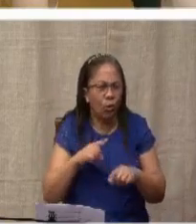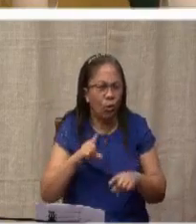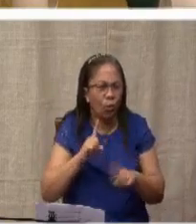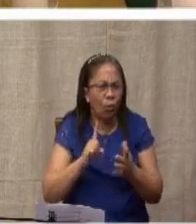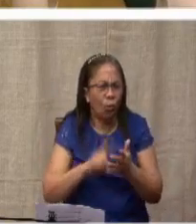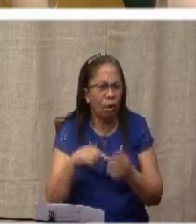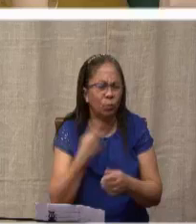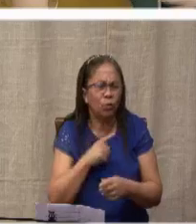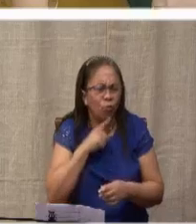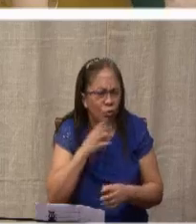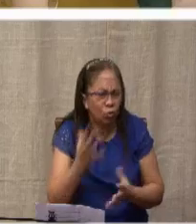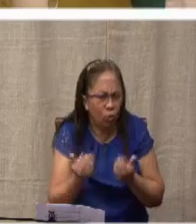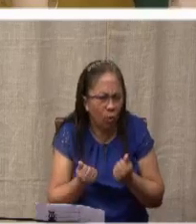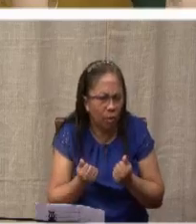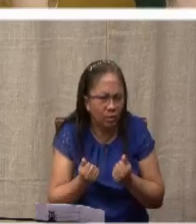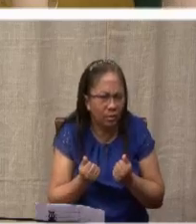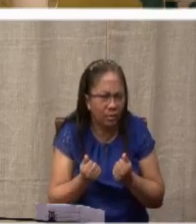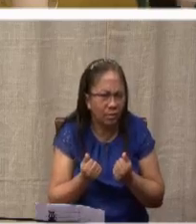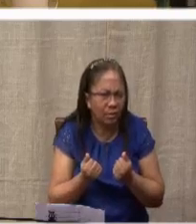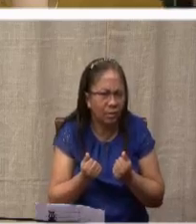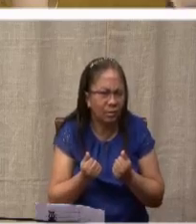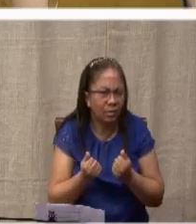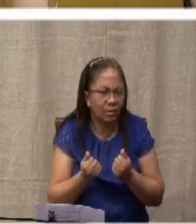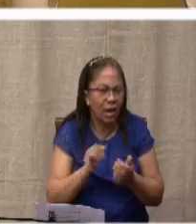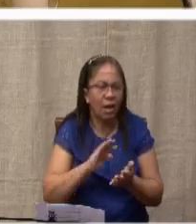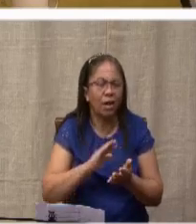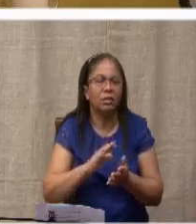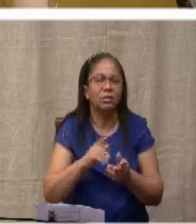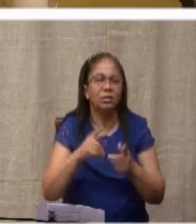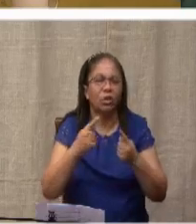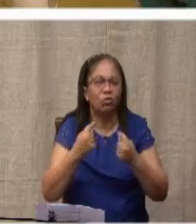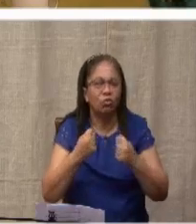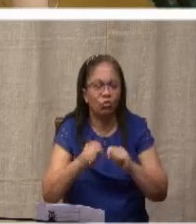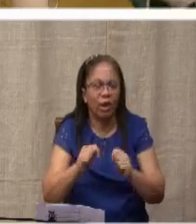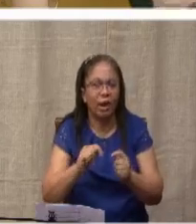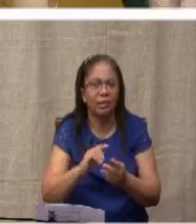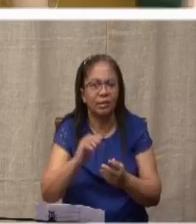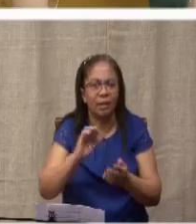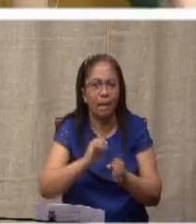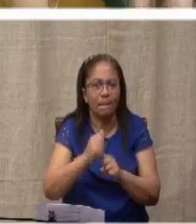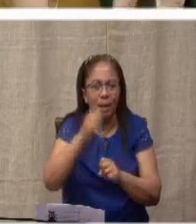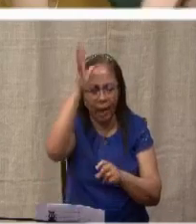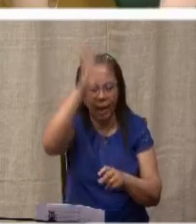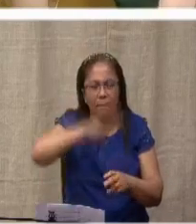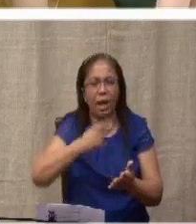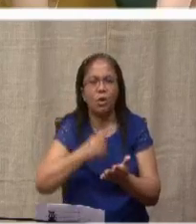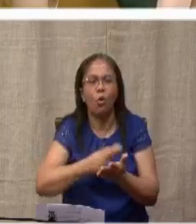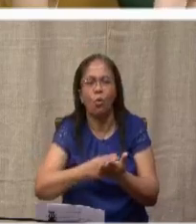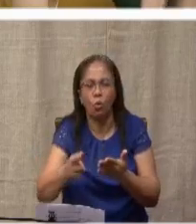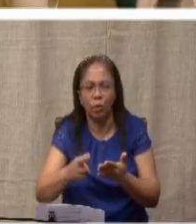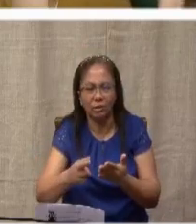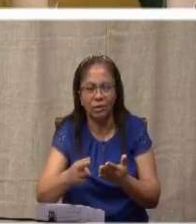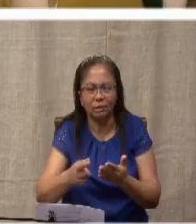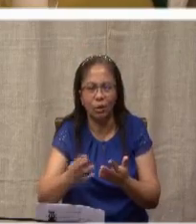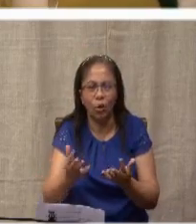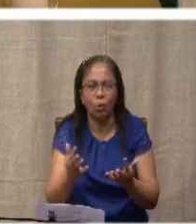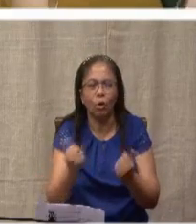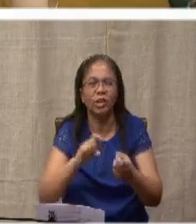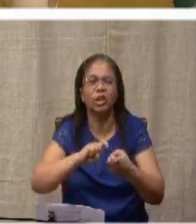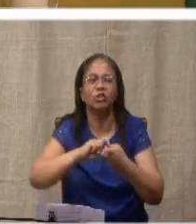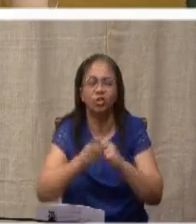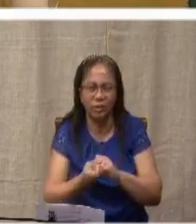land is uh to start to grow holy men because if we do that so much will change amen